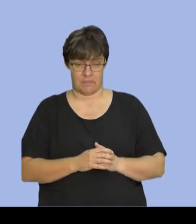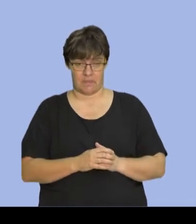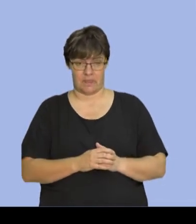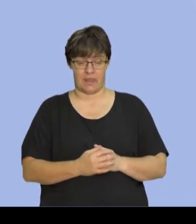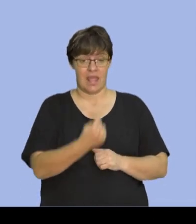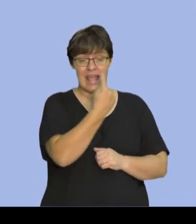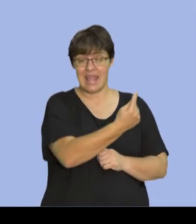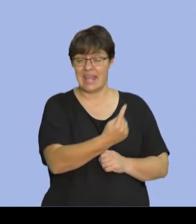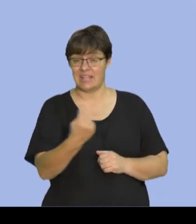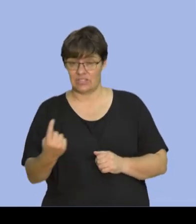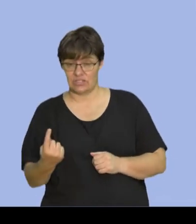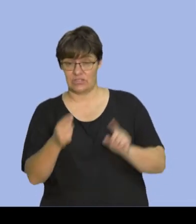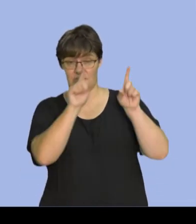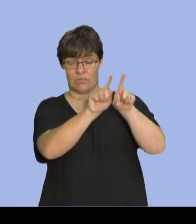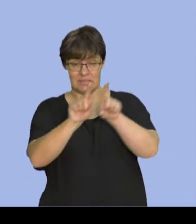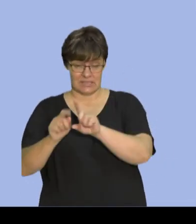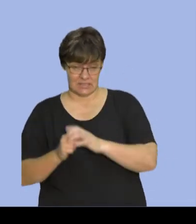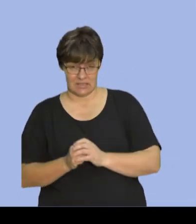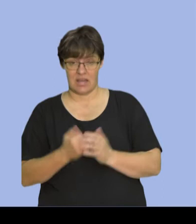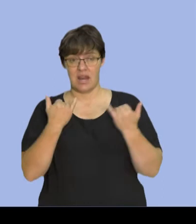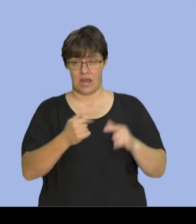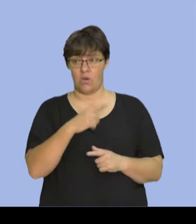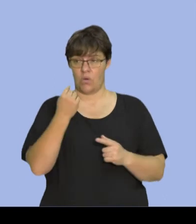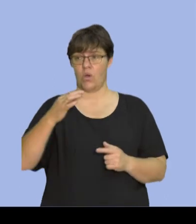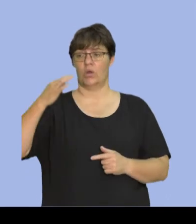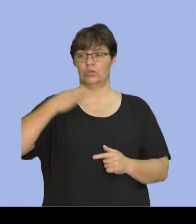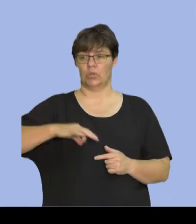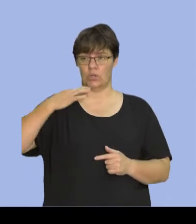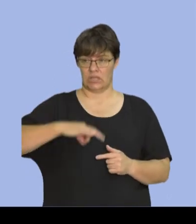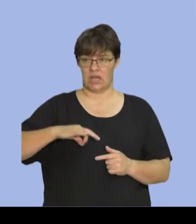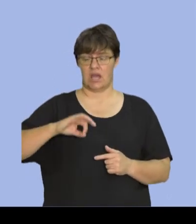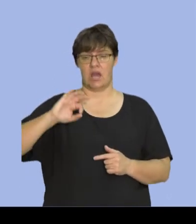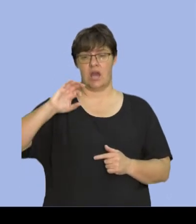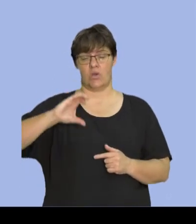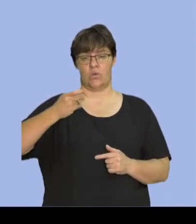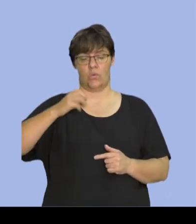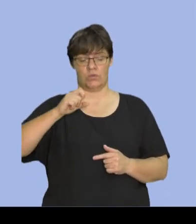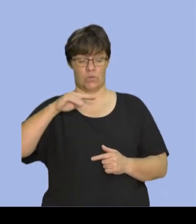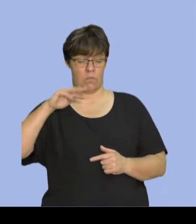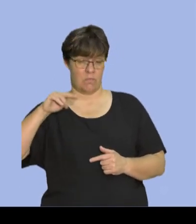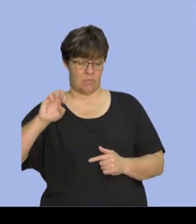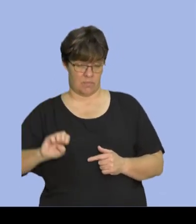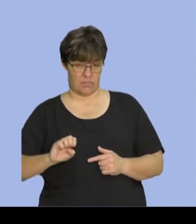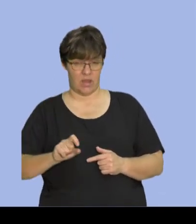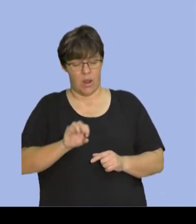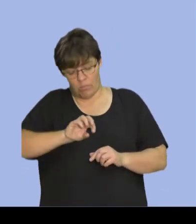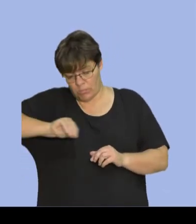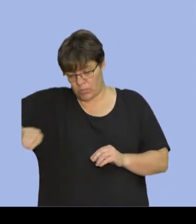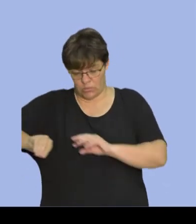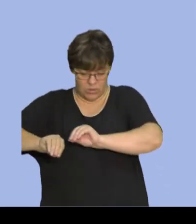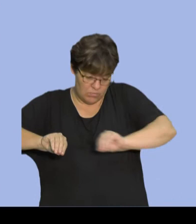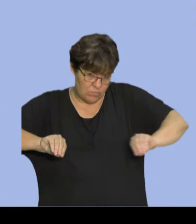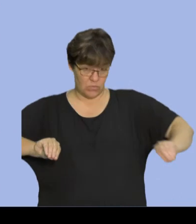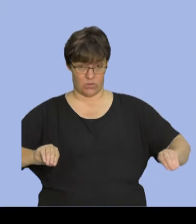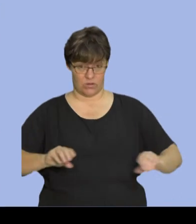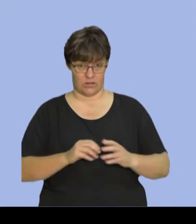of these chromatids, now called the daughter chromosomes, is pulled to the opposite poles. So